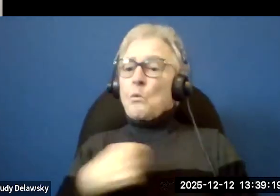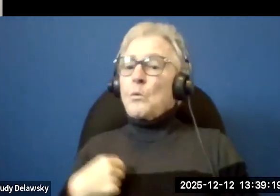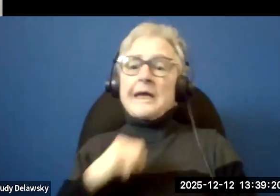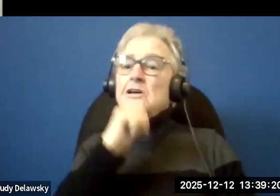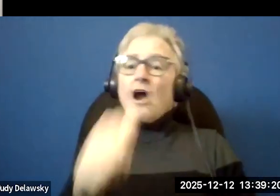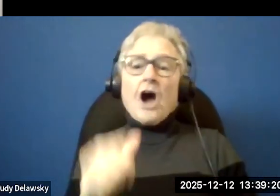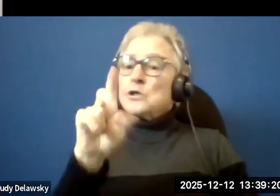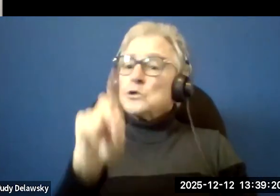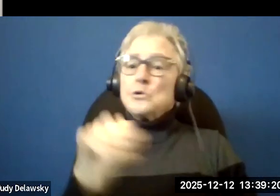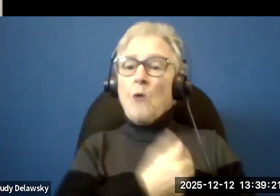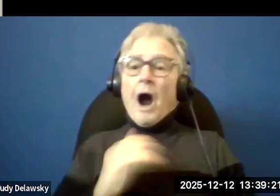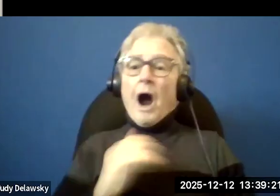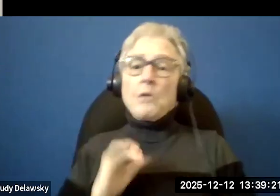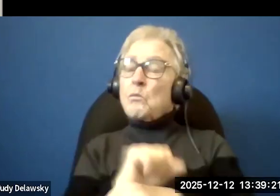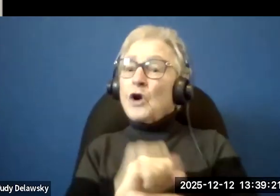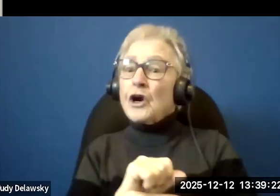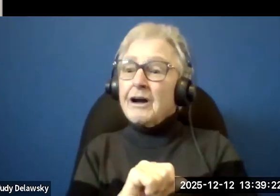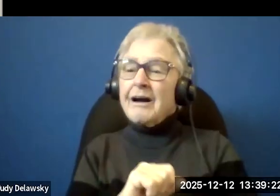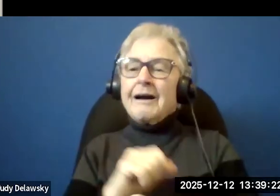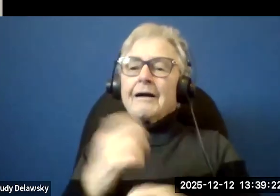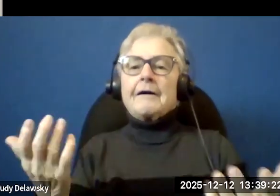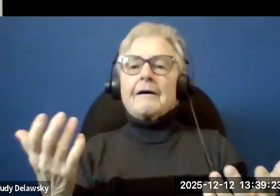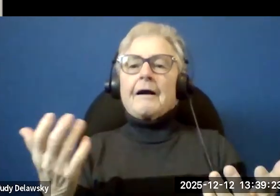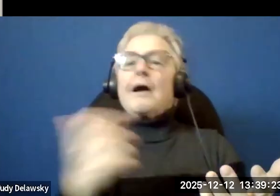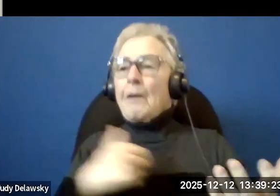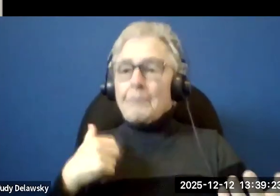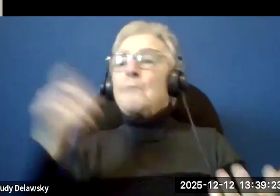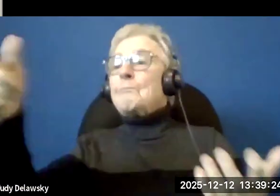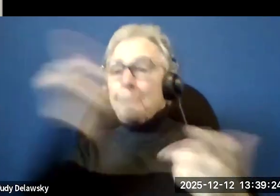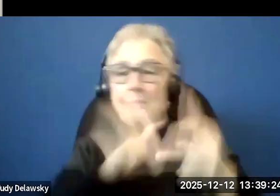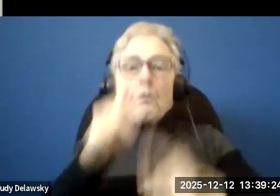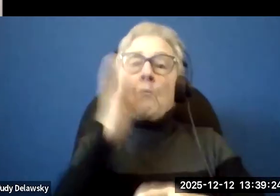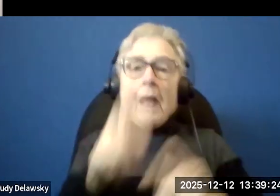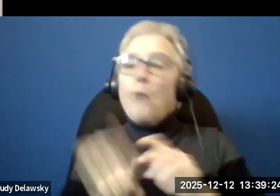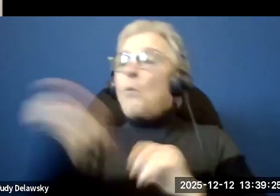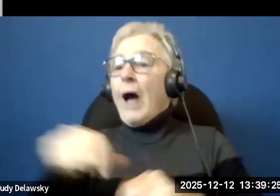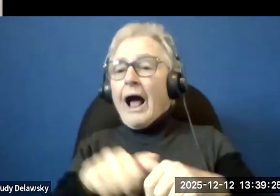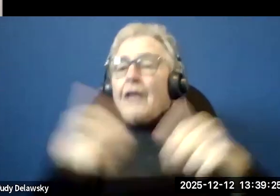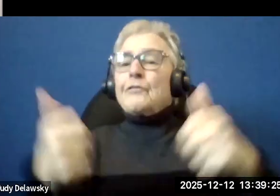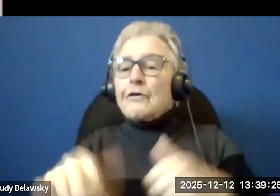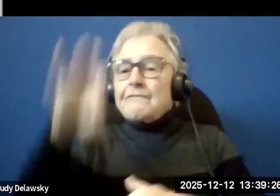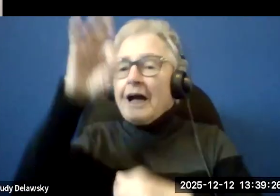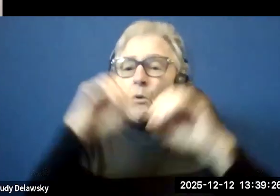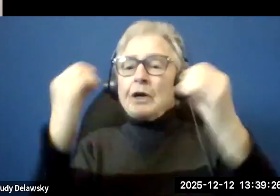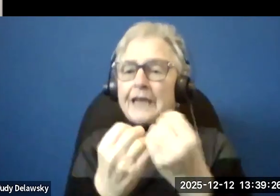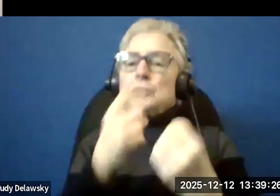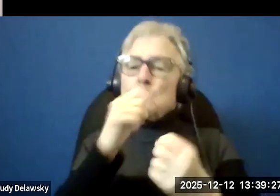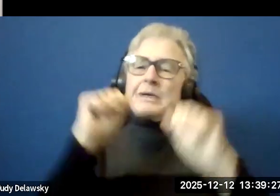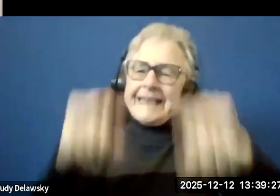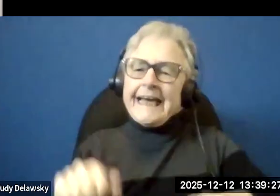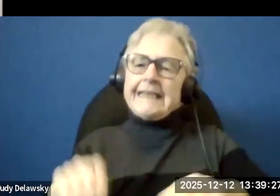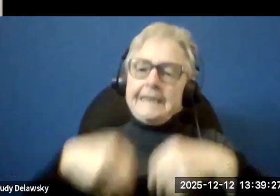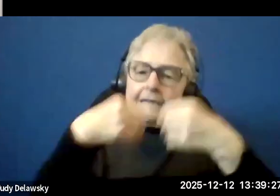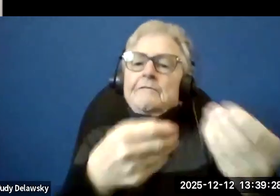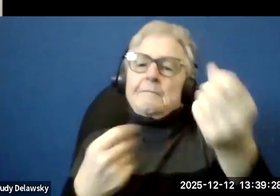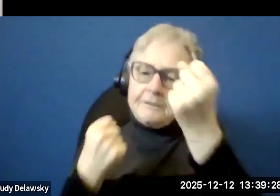work that's needed, we're finding the organization that does, and we're really amplifying the voices of those organizations and